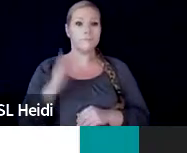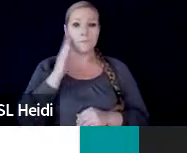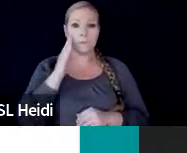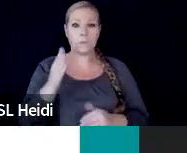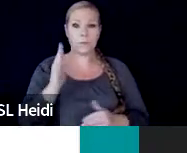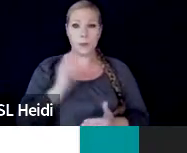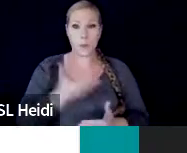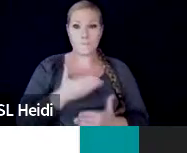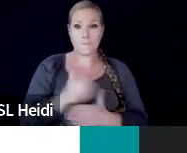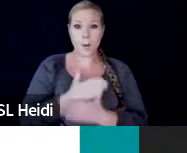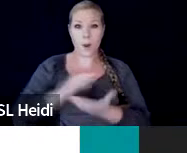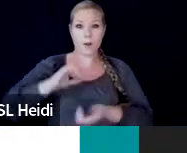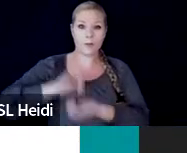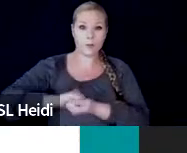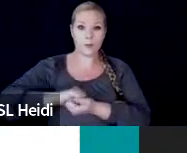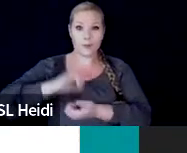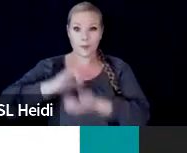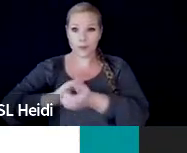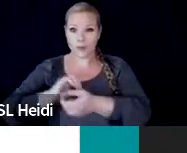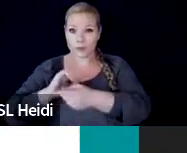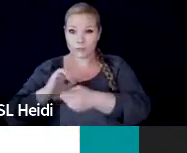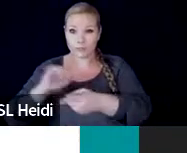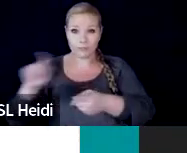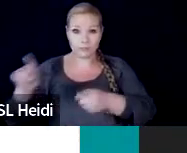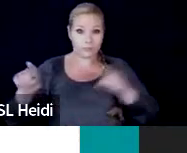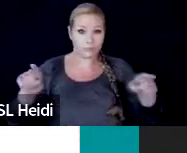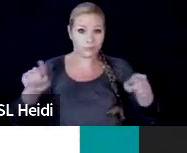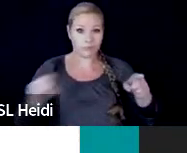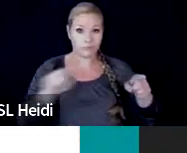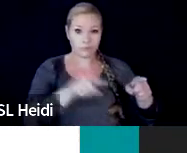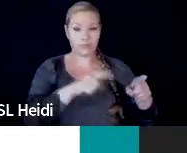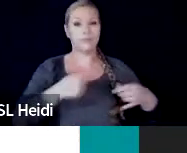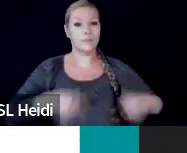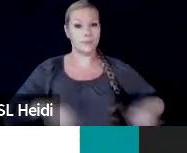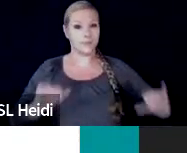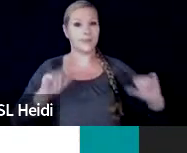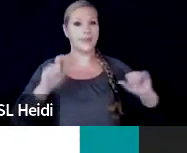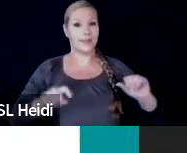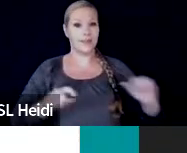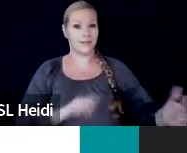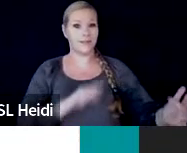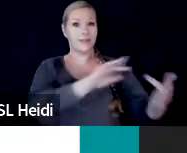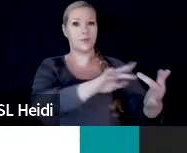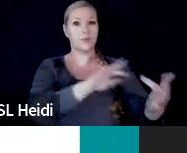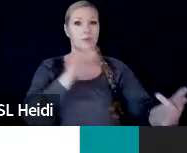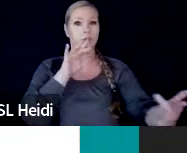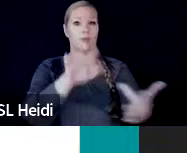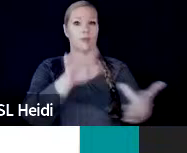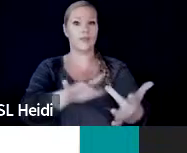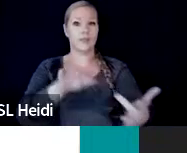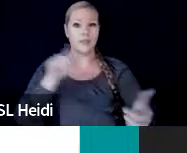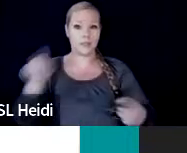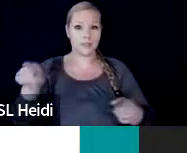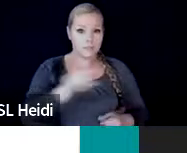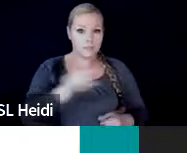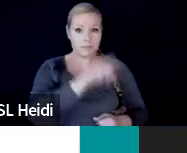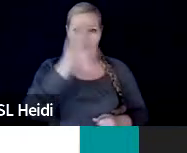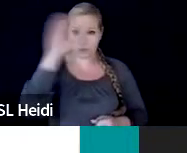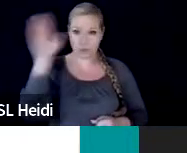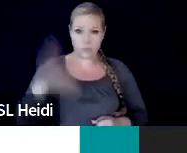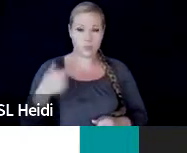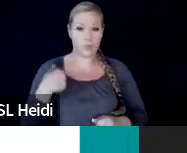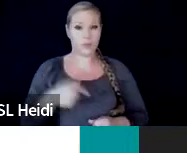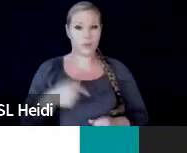again, reaching out, making sure that our partners know that we need